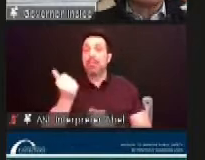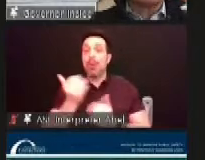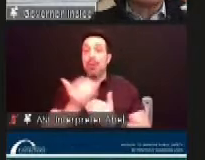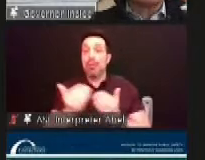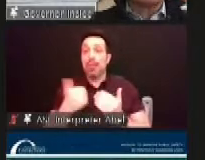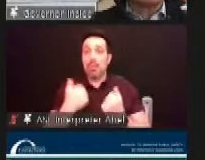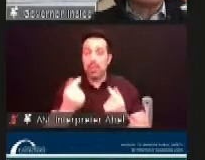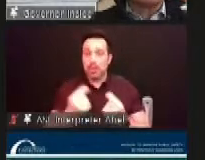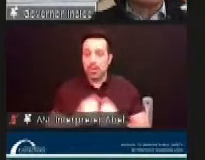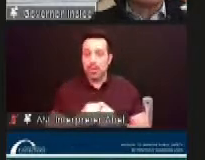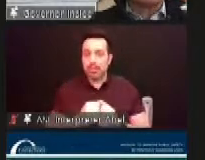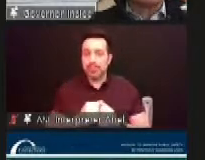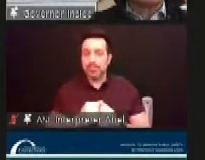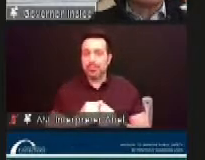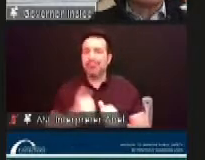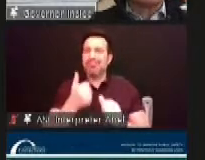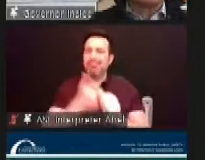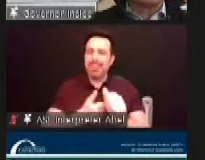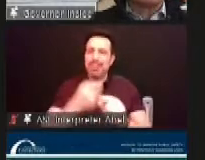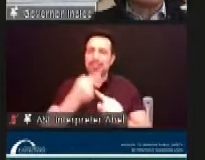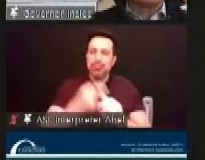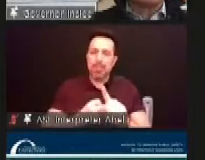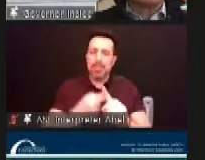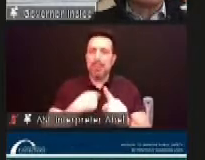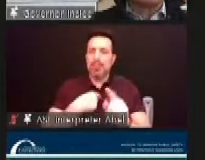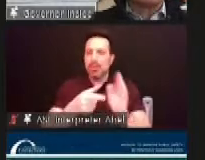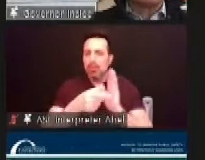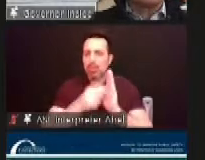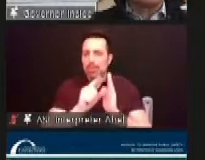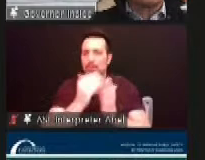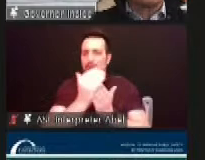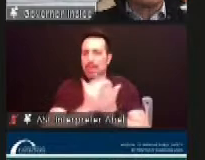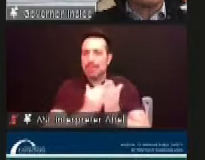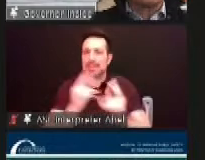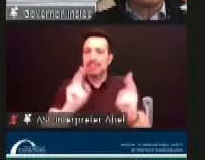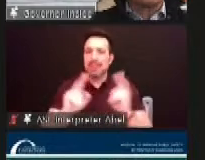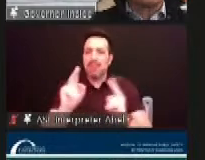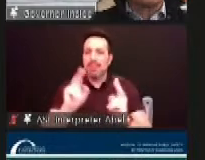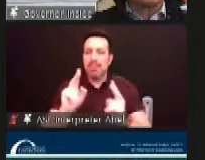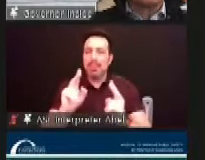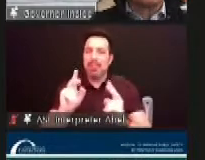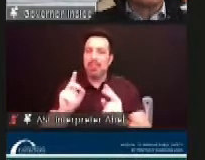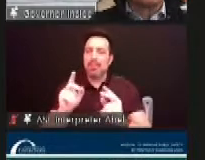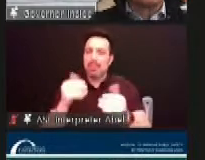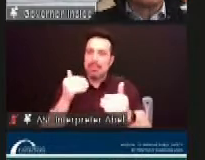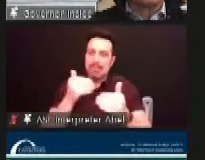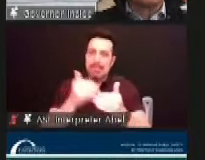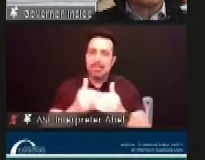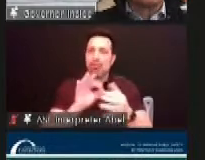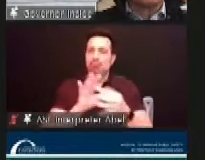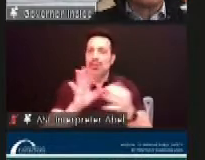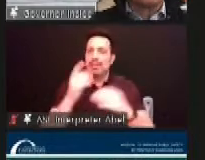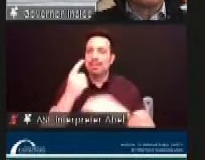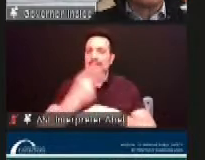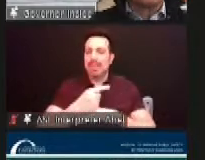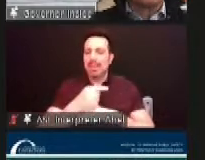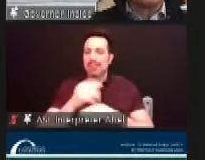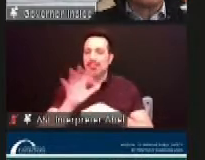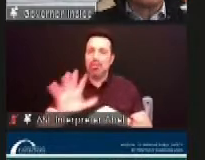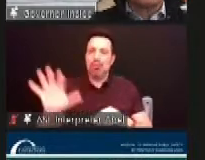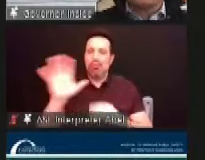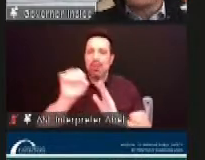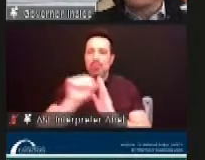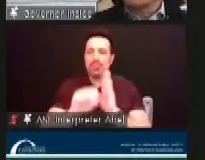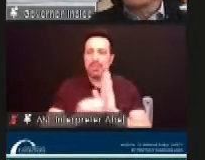do is each month we review the list of people coming up to the release dates around the state and